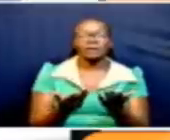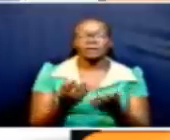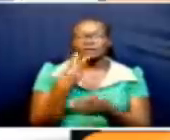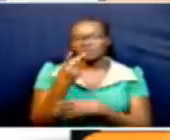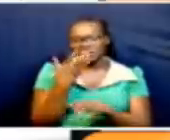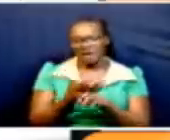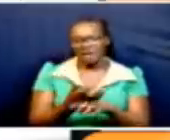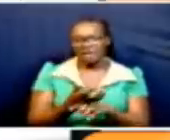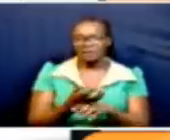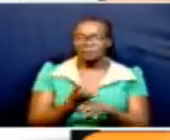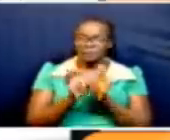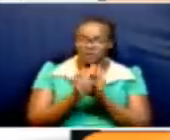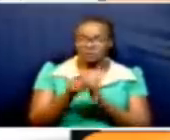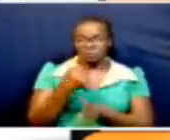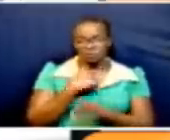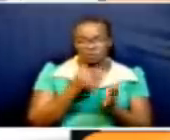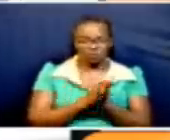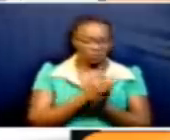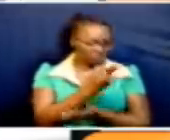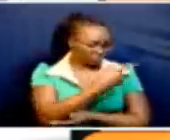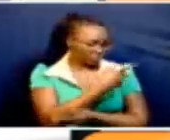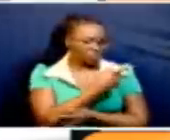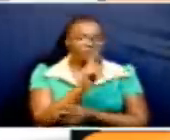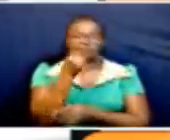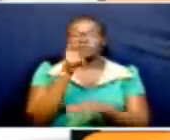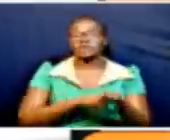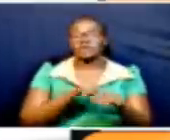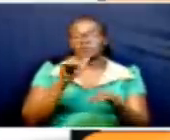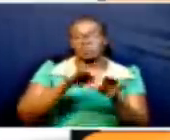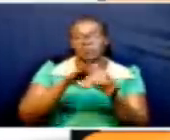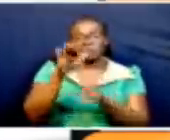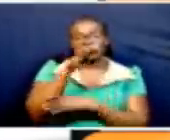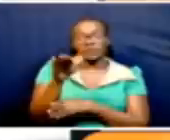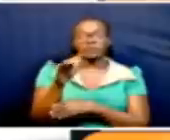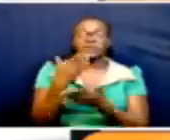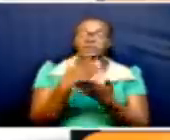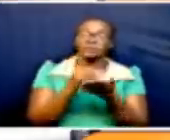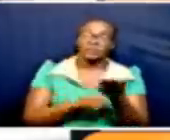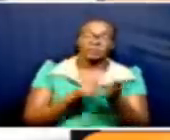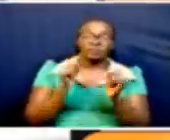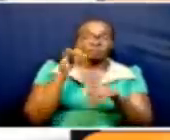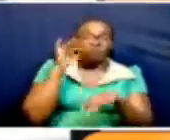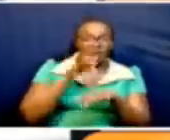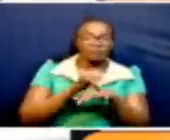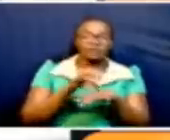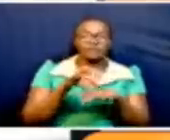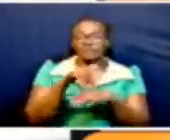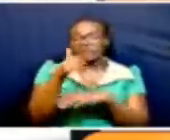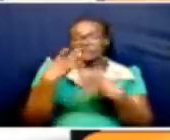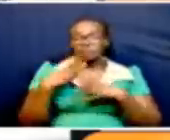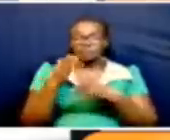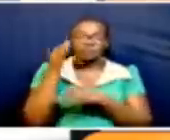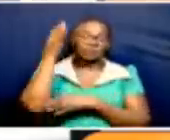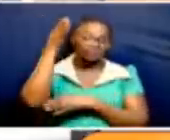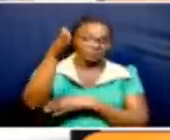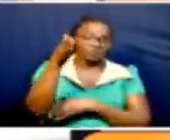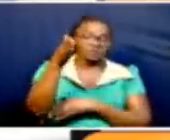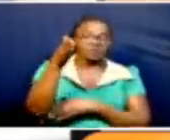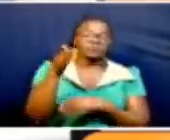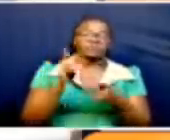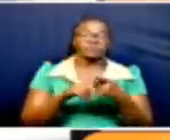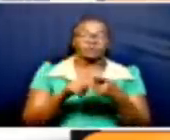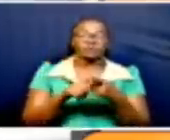parliament. And I'm saying this because it might affect somebody else in future. It might be used for political reason. To bring down